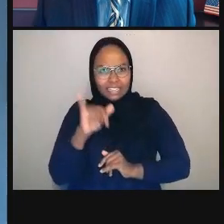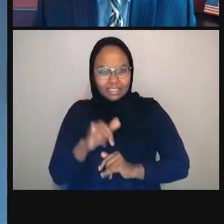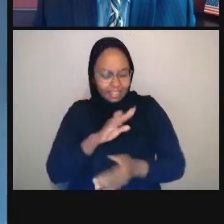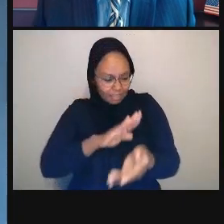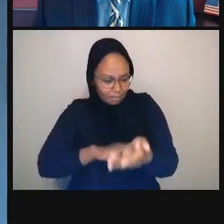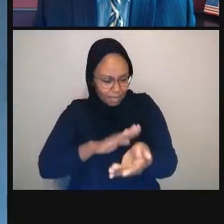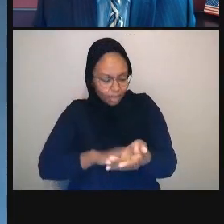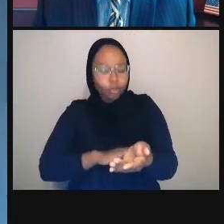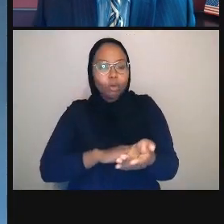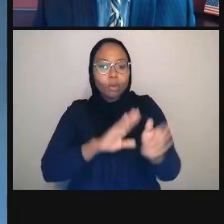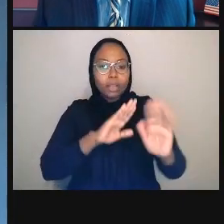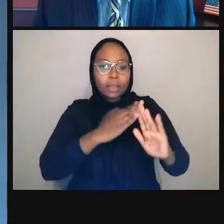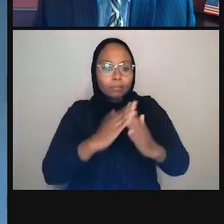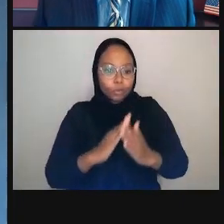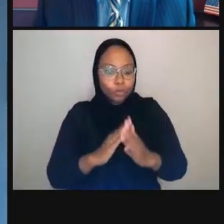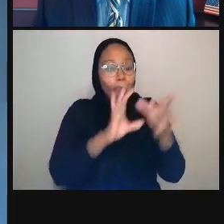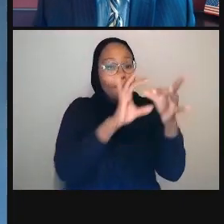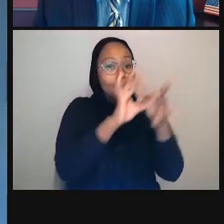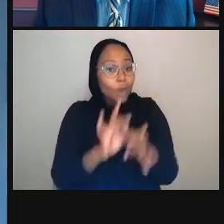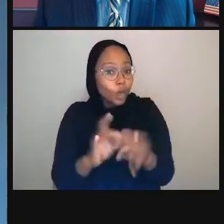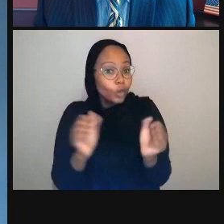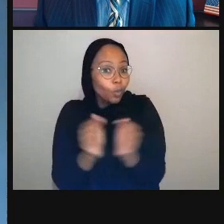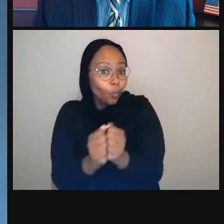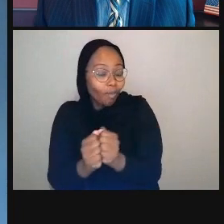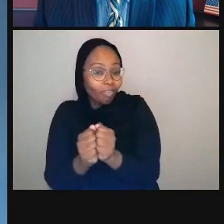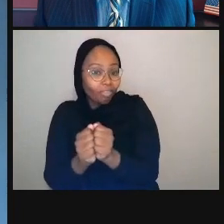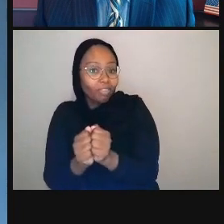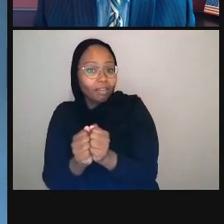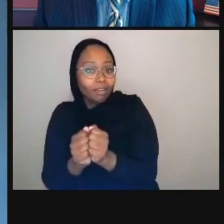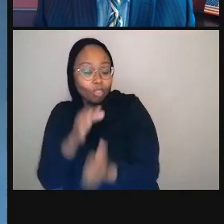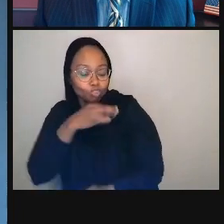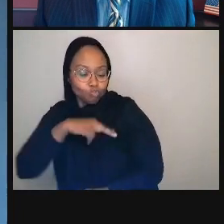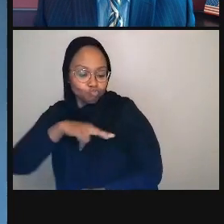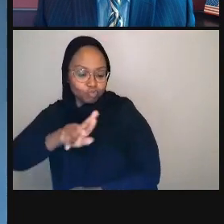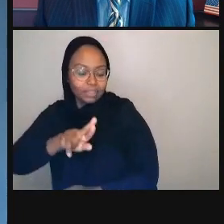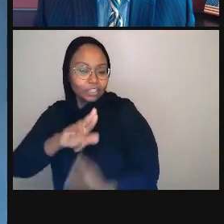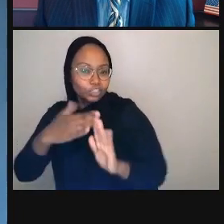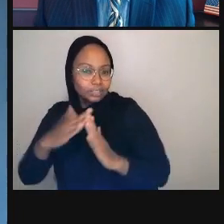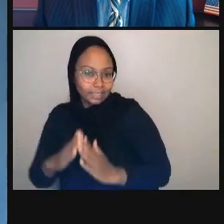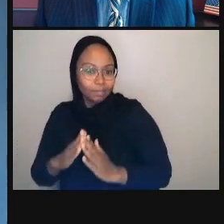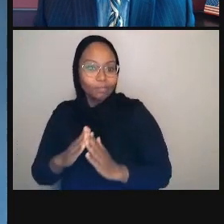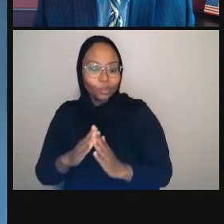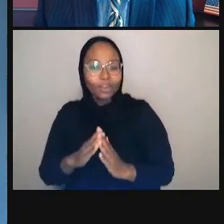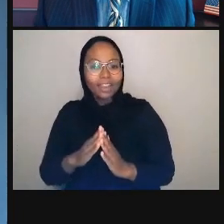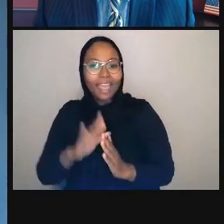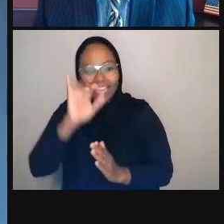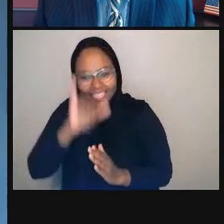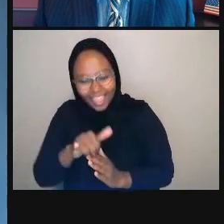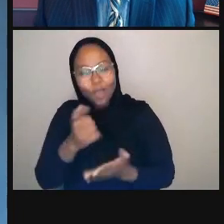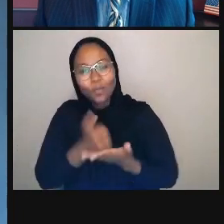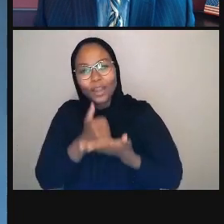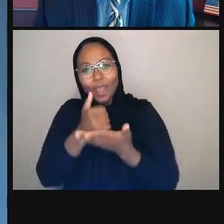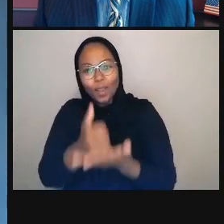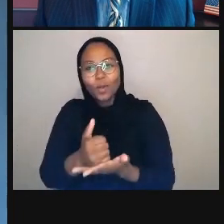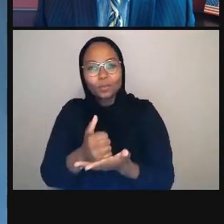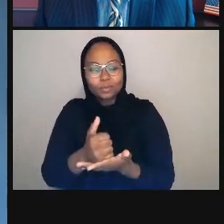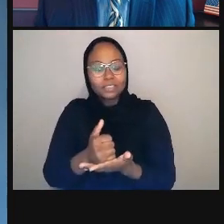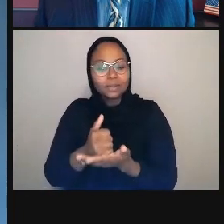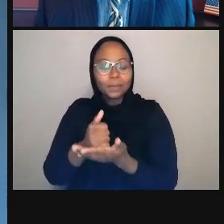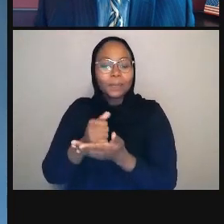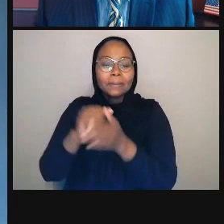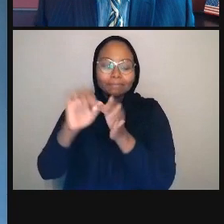community and really helping to bridge that gap, I think is going to be very, very important. But again, it cannot